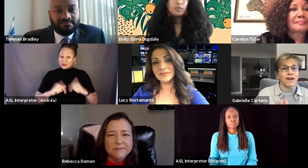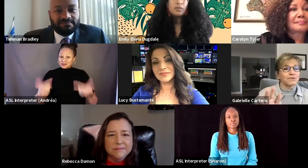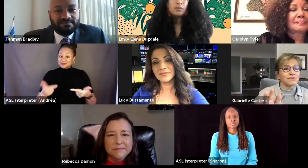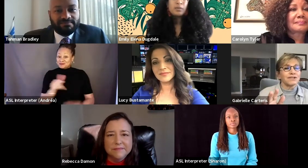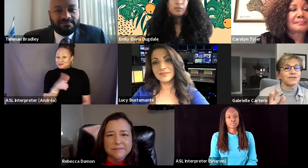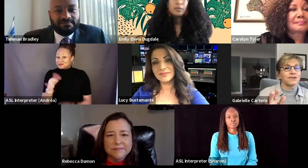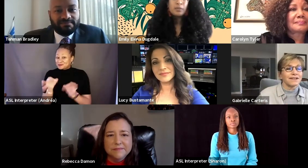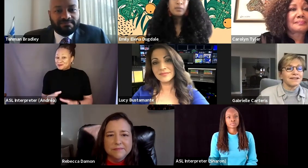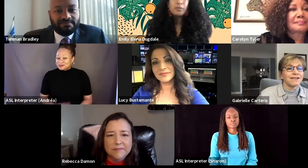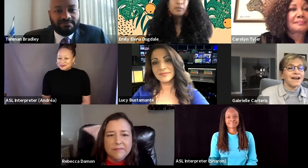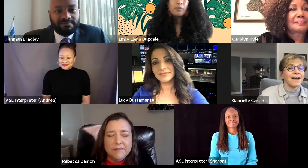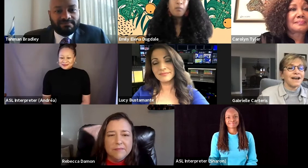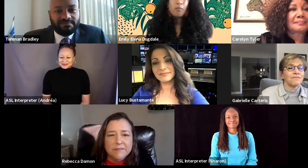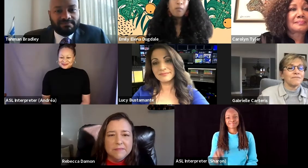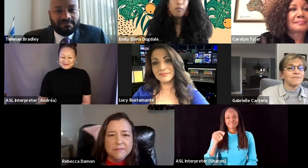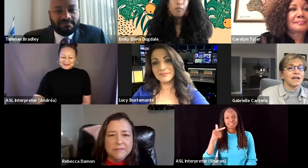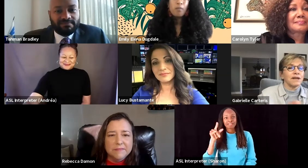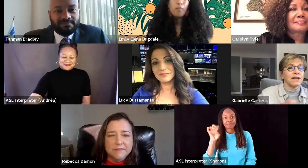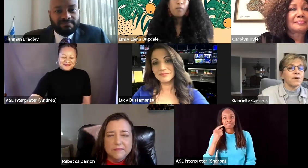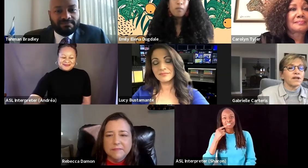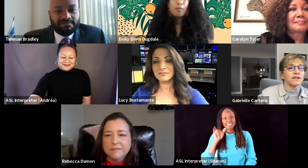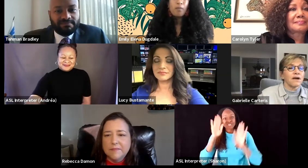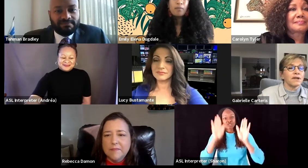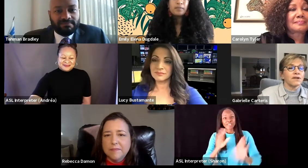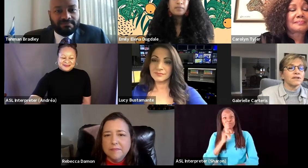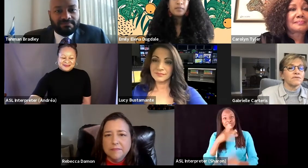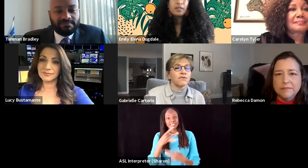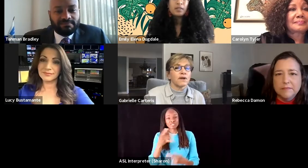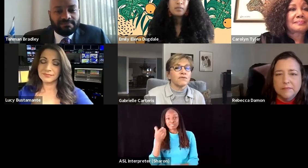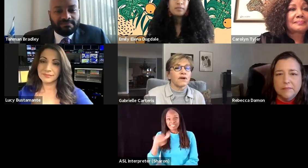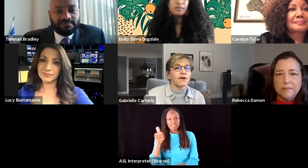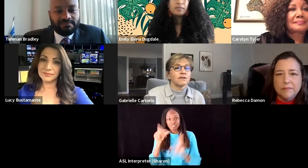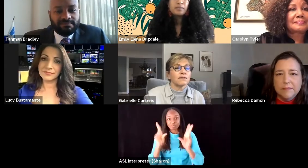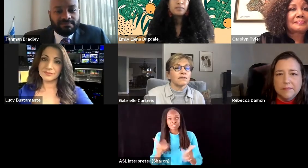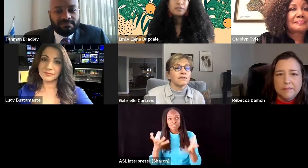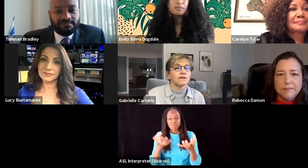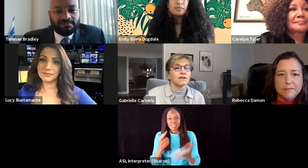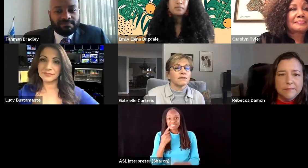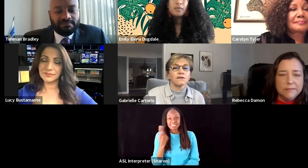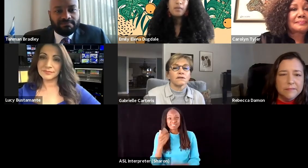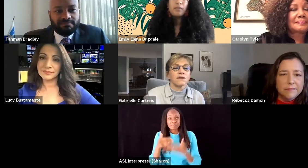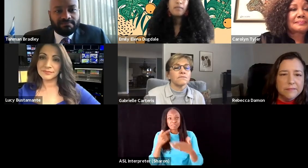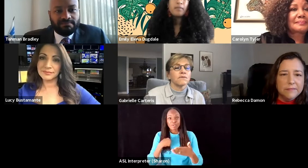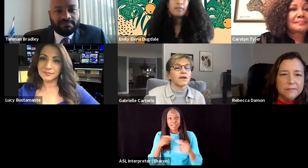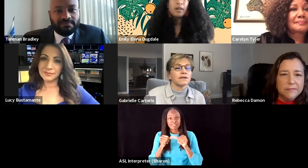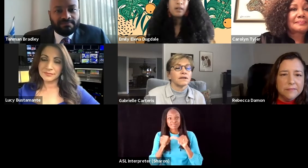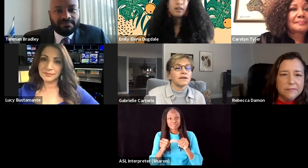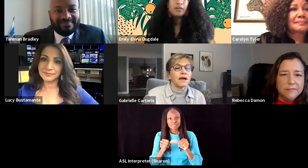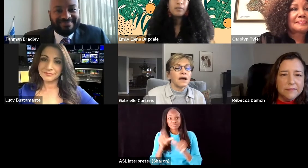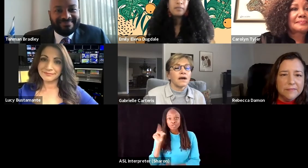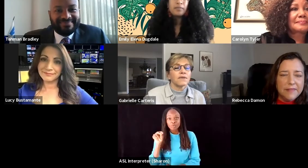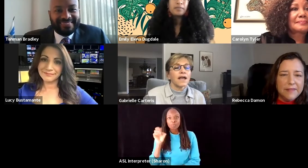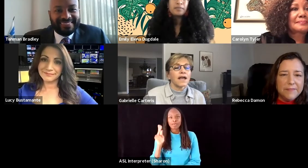that's great. This is really interesting. Did anybody else want to comment on this before I move on? No?